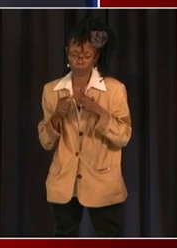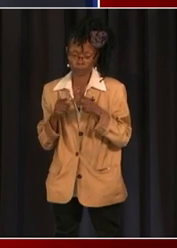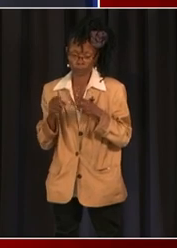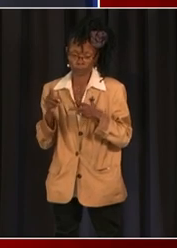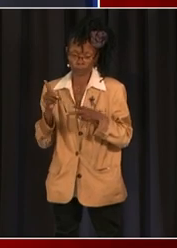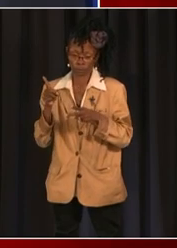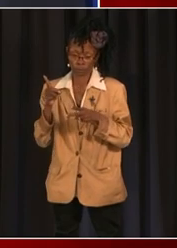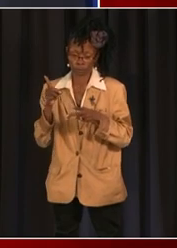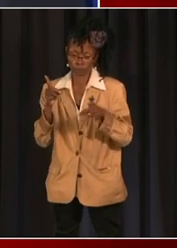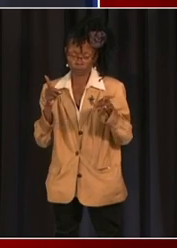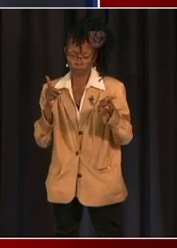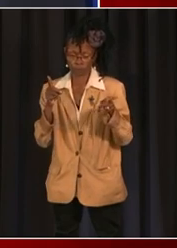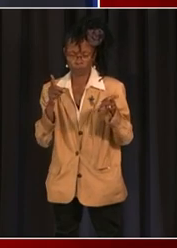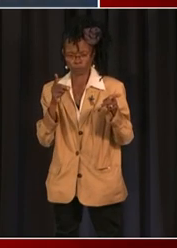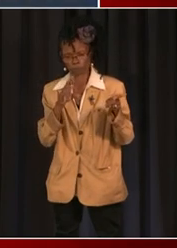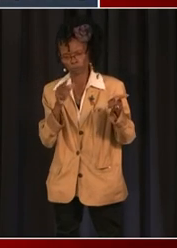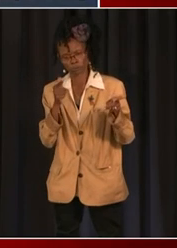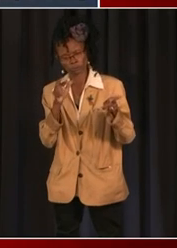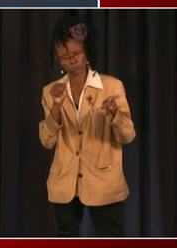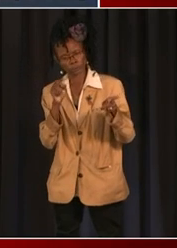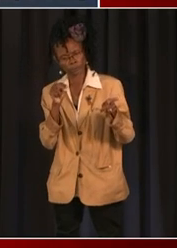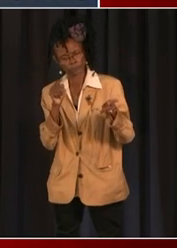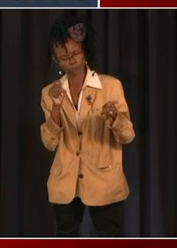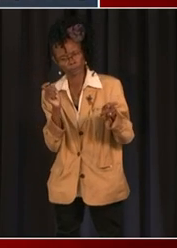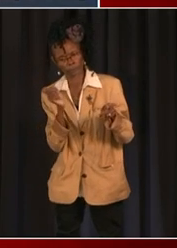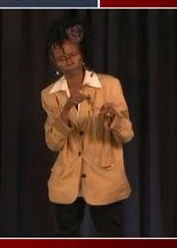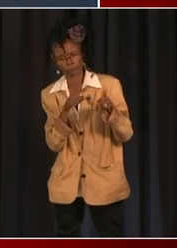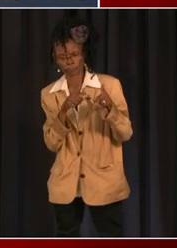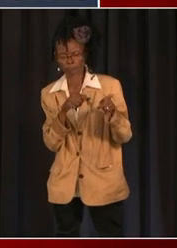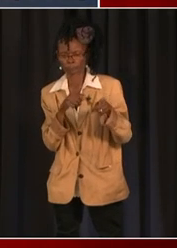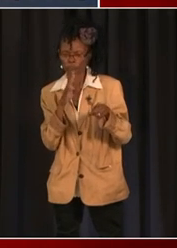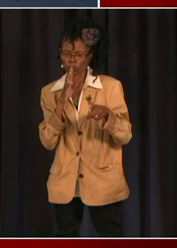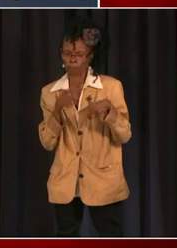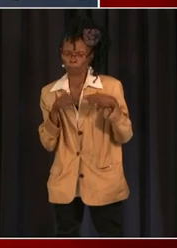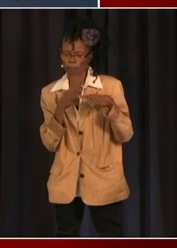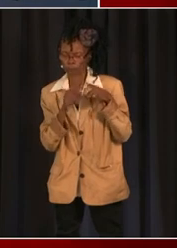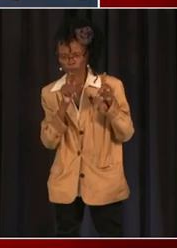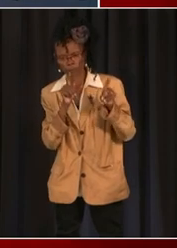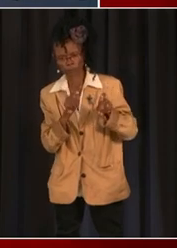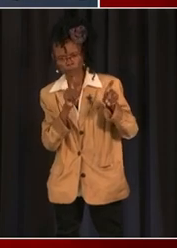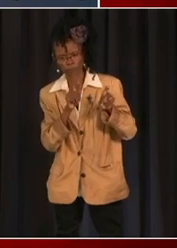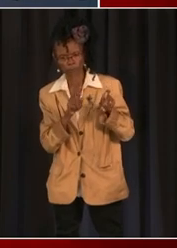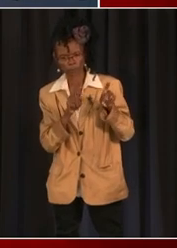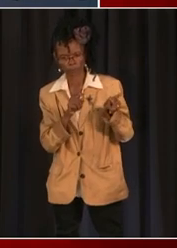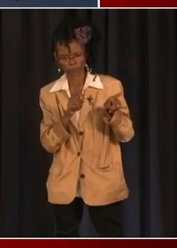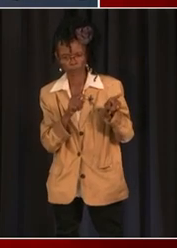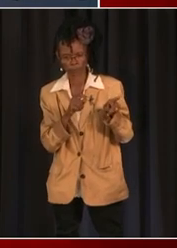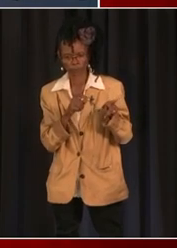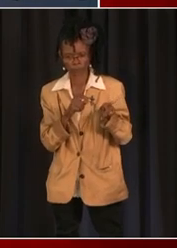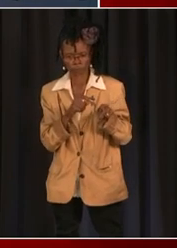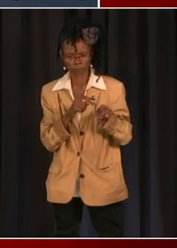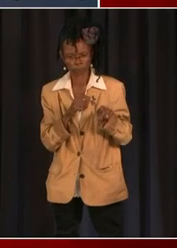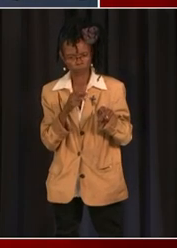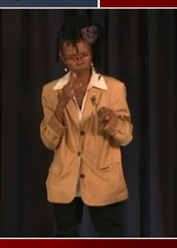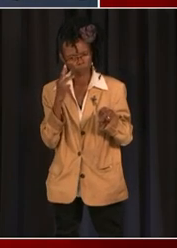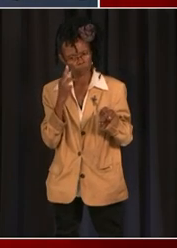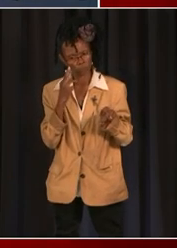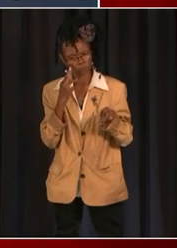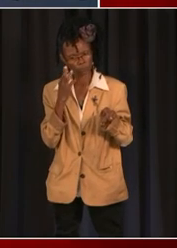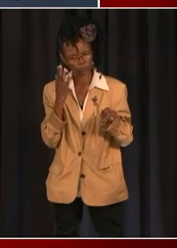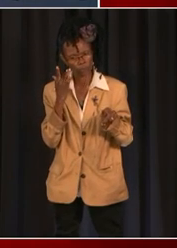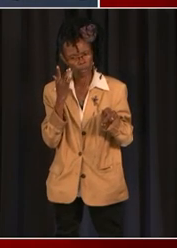to testing. Now that you have more details, I do want to ask, is there a reason